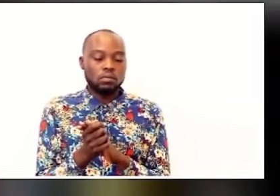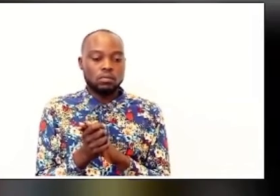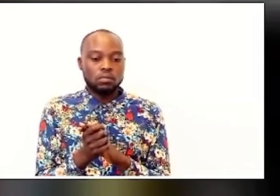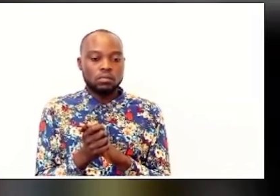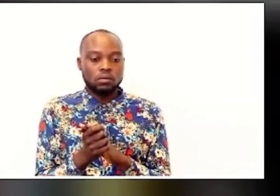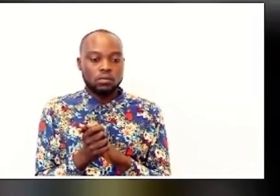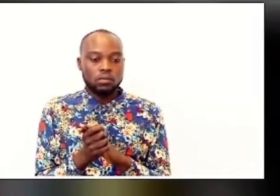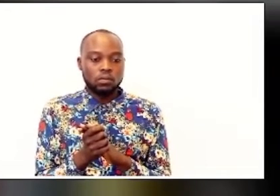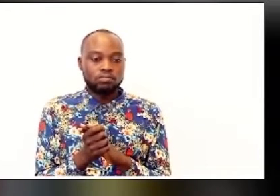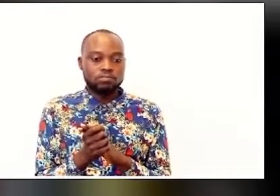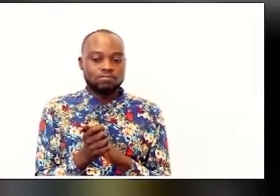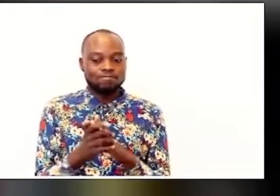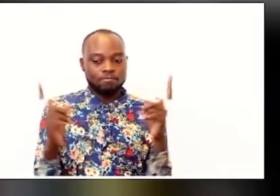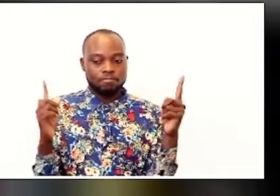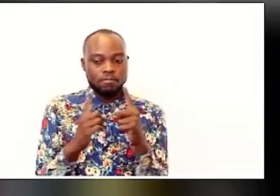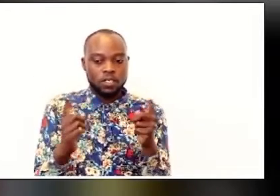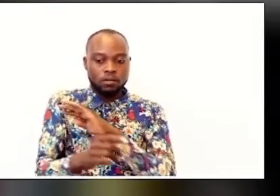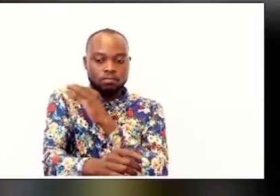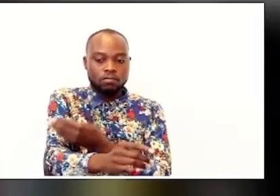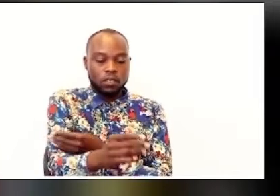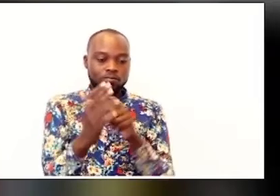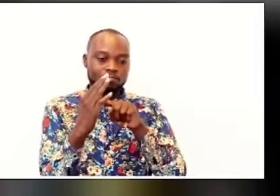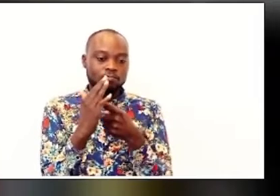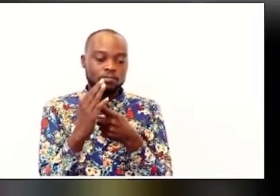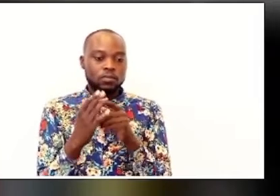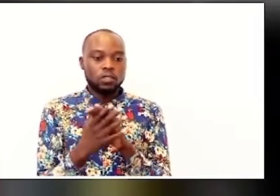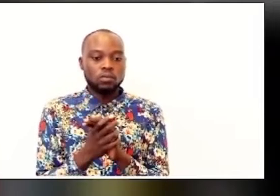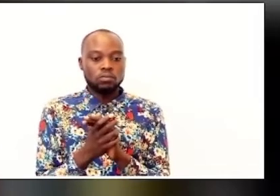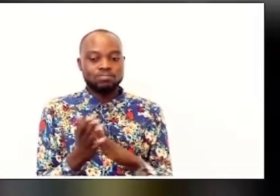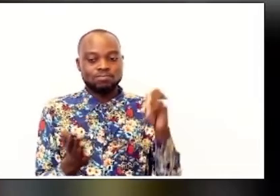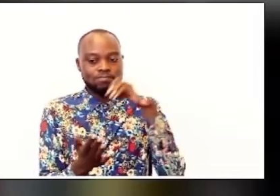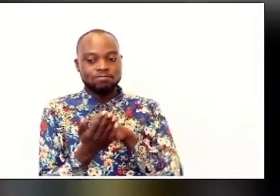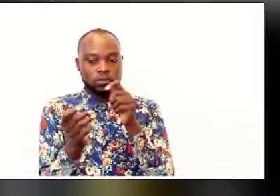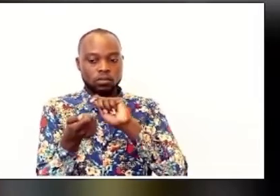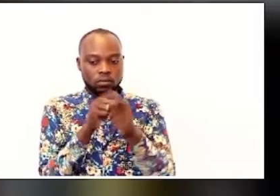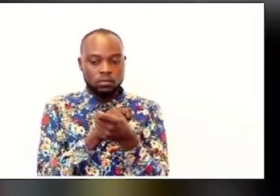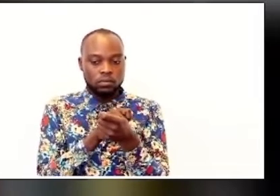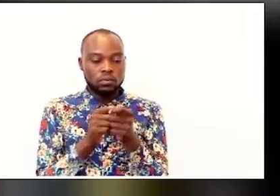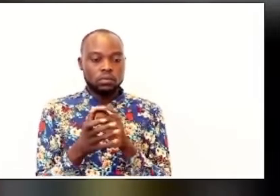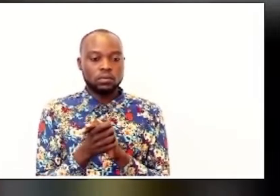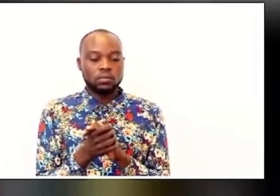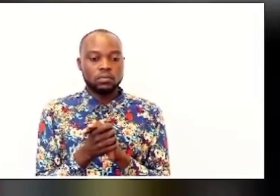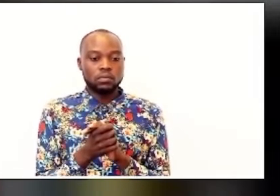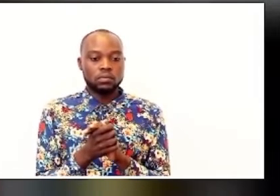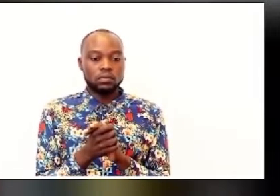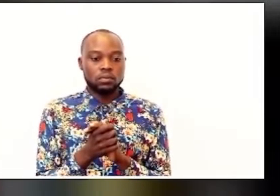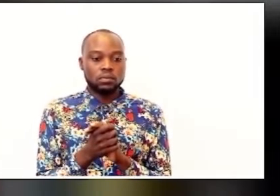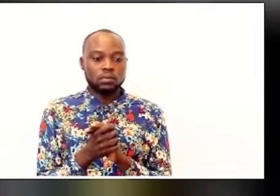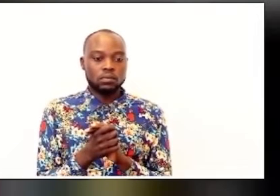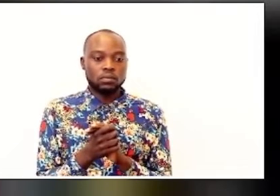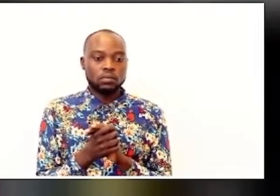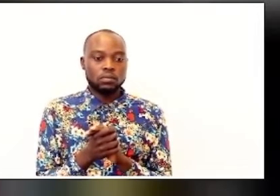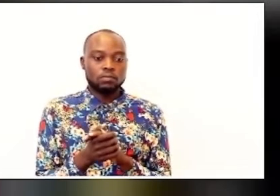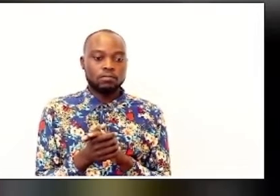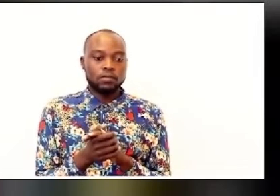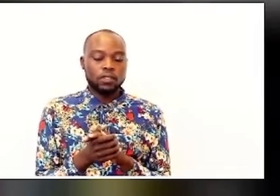energy objectives in terms of energy access objectives, including the transition, and failing to meet our resilience